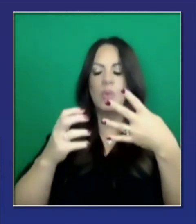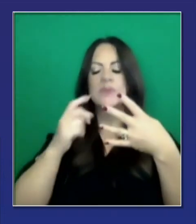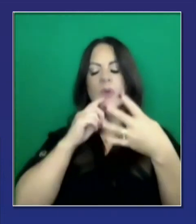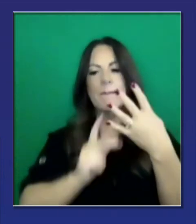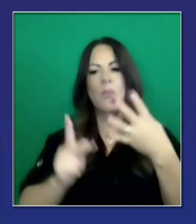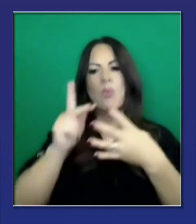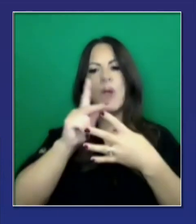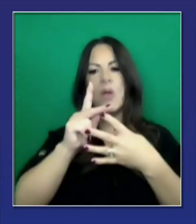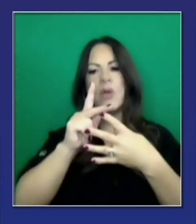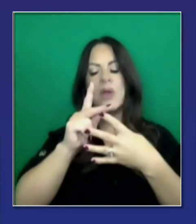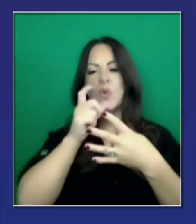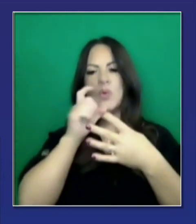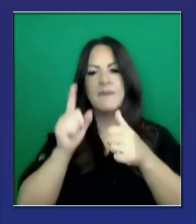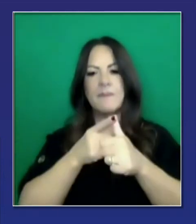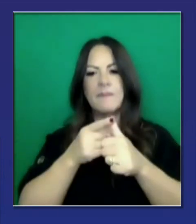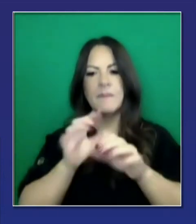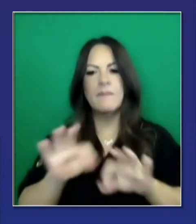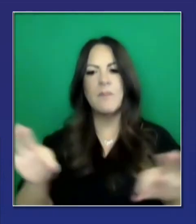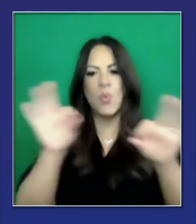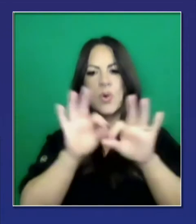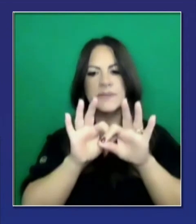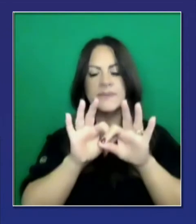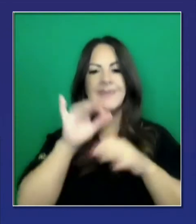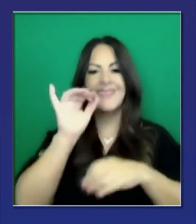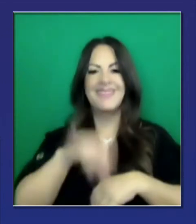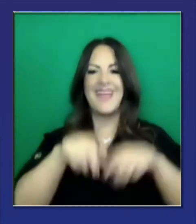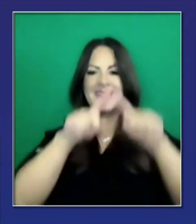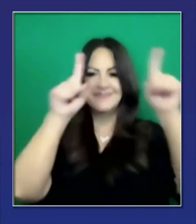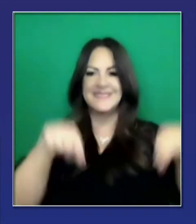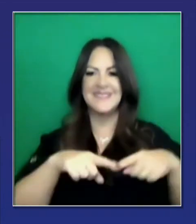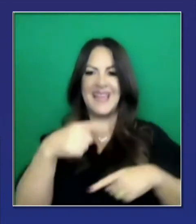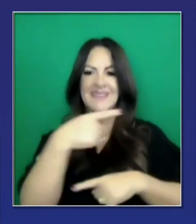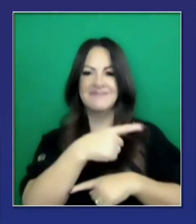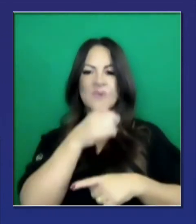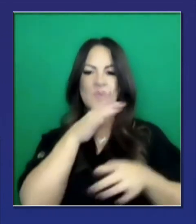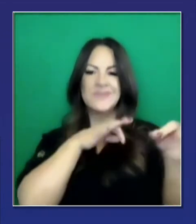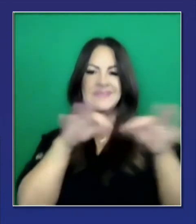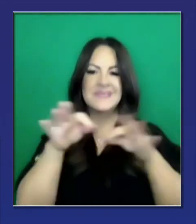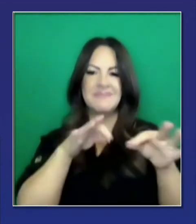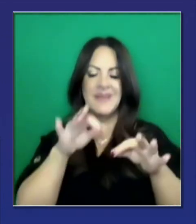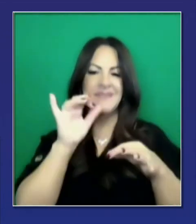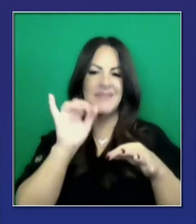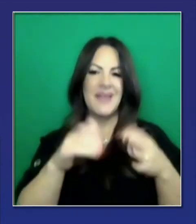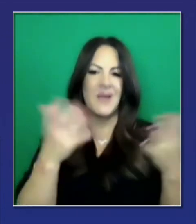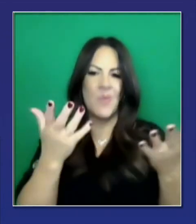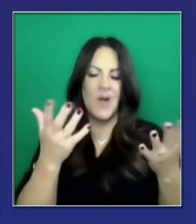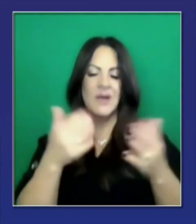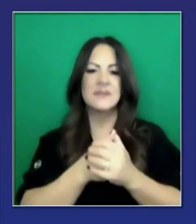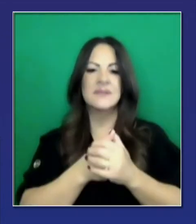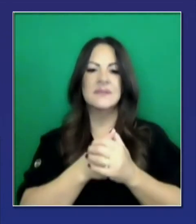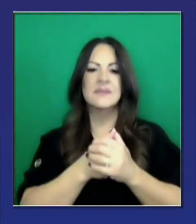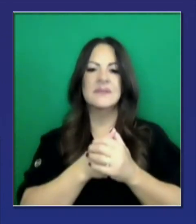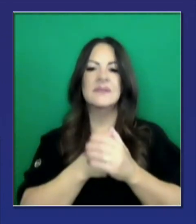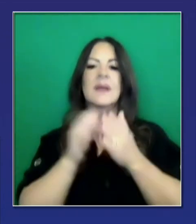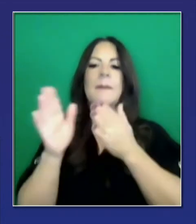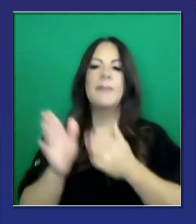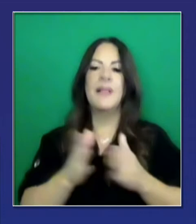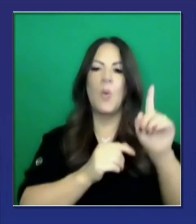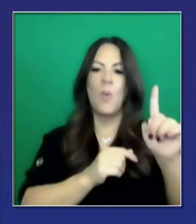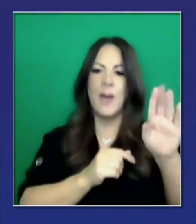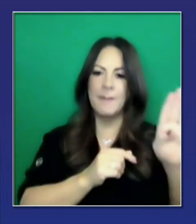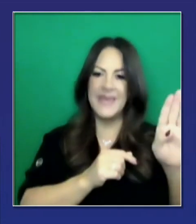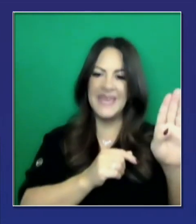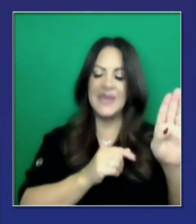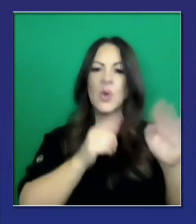this is a slide that simplifies that a little bit. And these are Plan 1 and B folks. These are